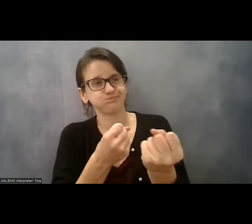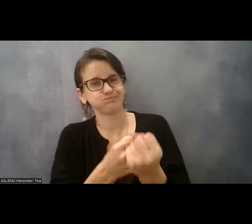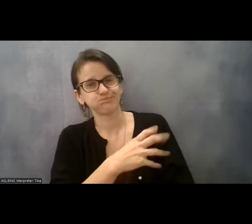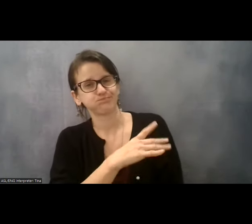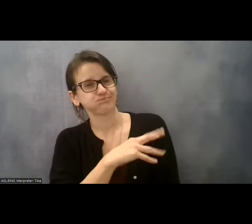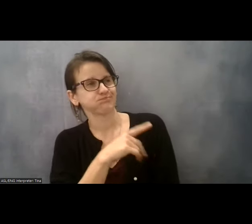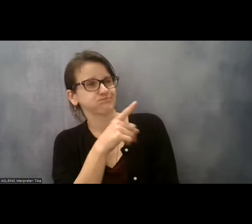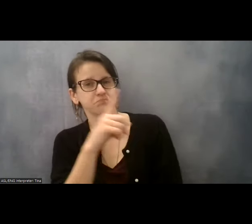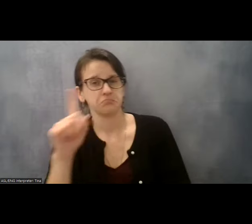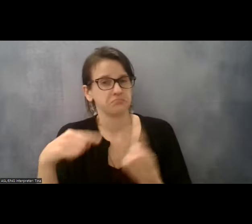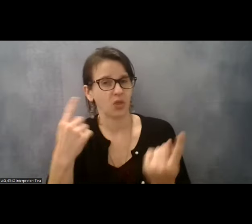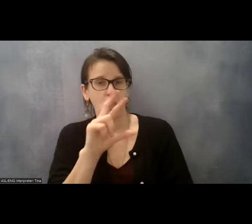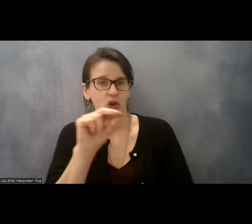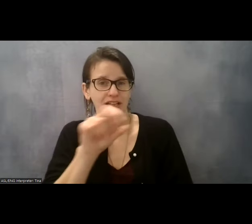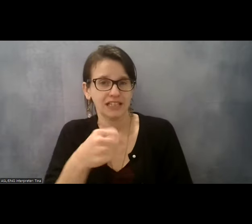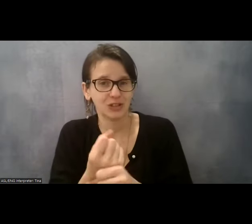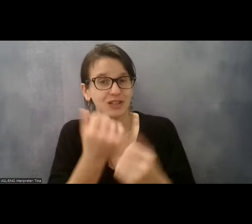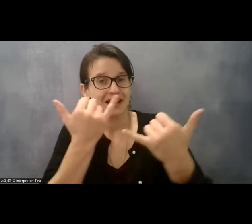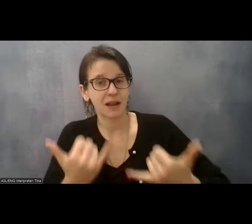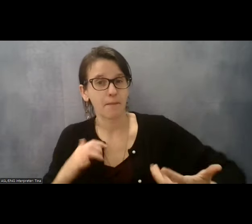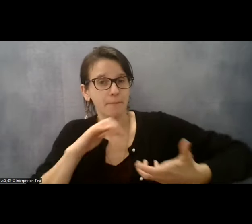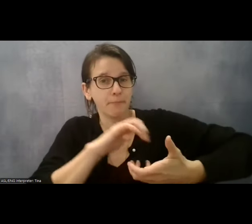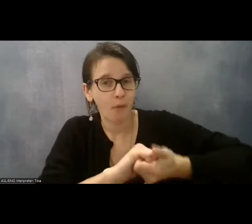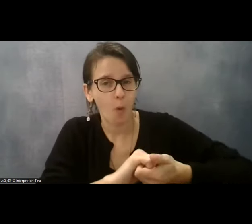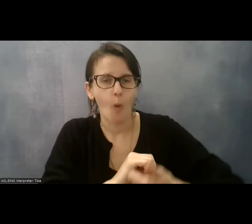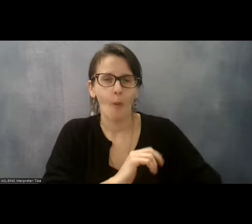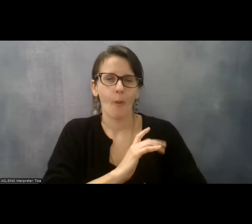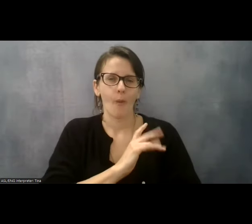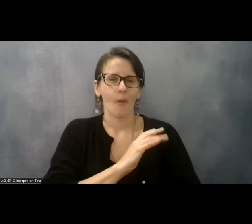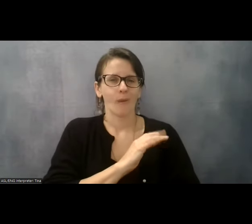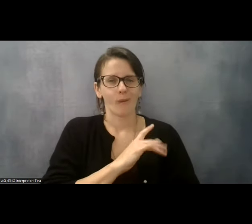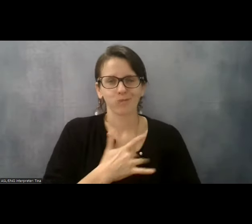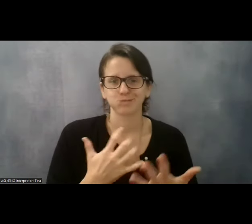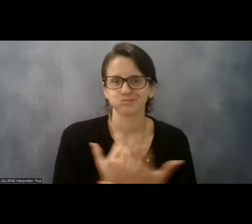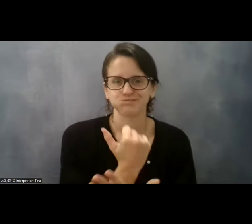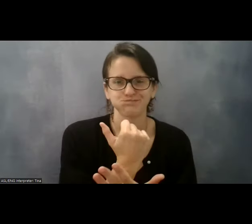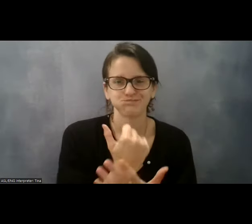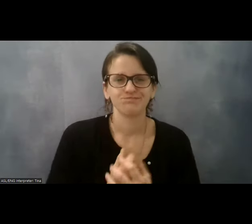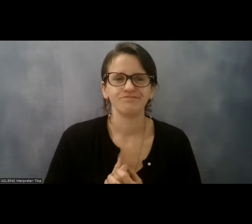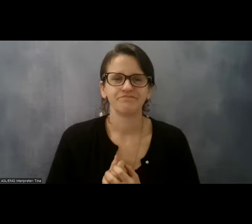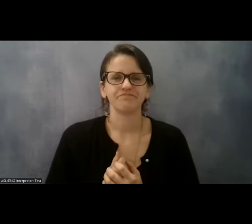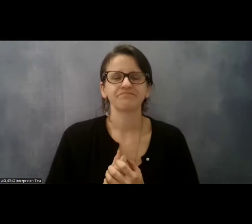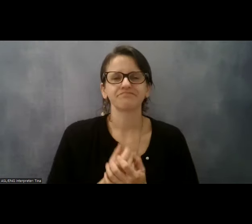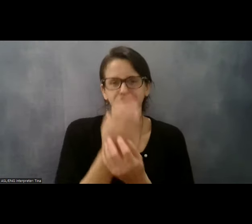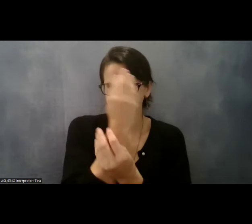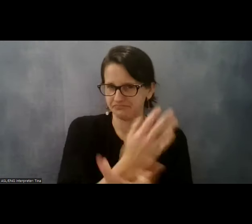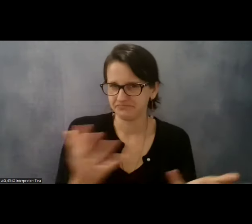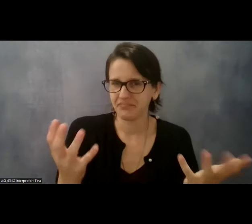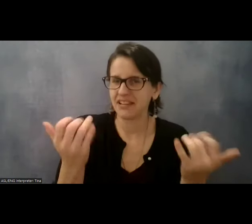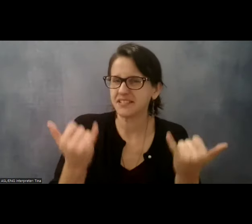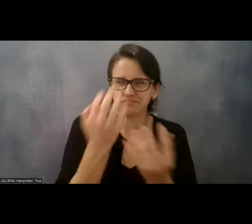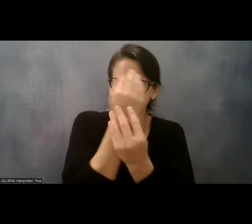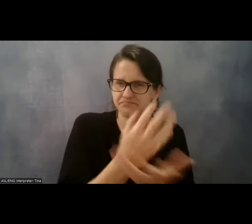meaningful to get to work together in bringing this message to everybody here. So I want to talk a little bit now about